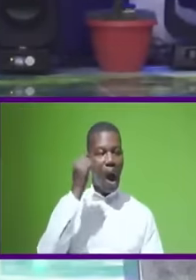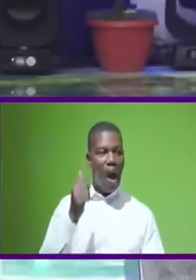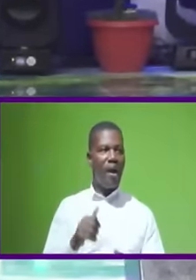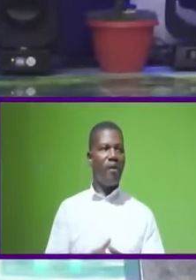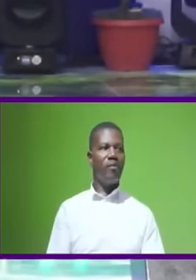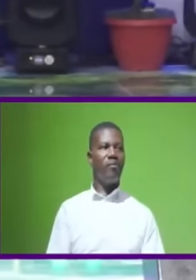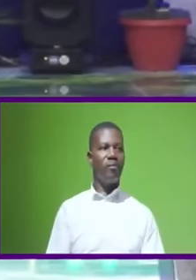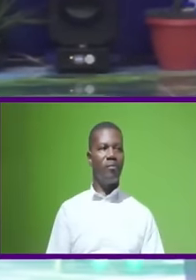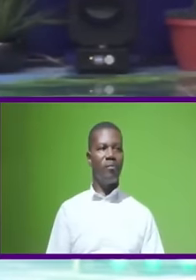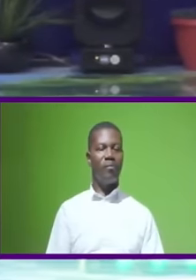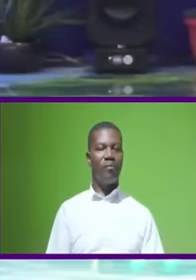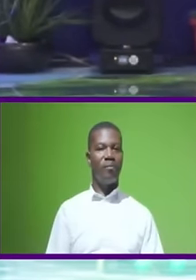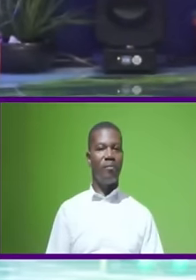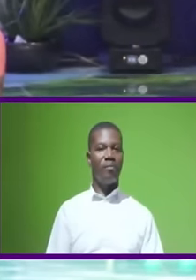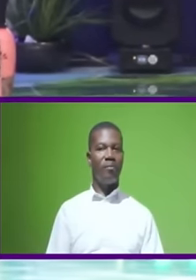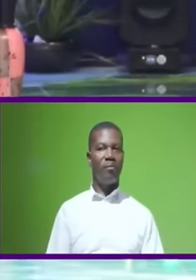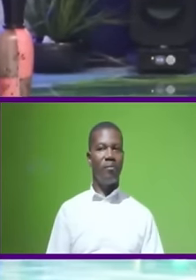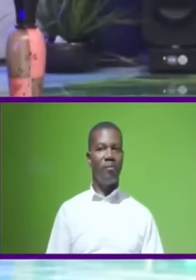Why all